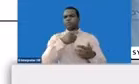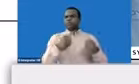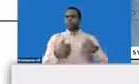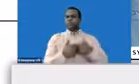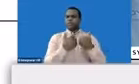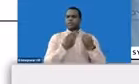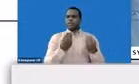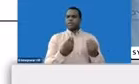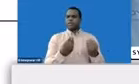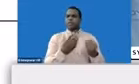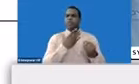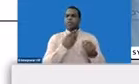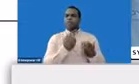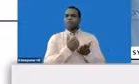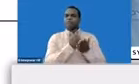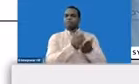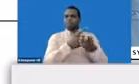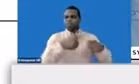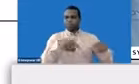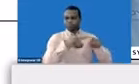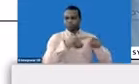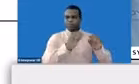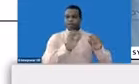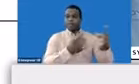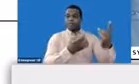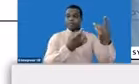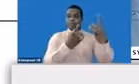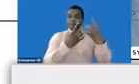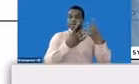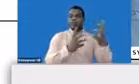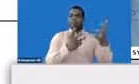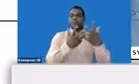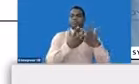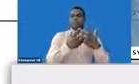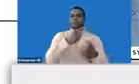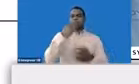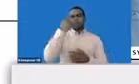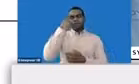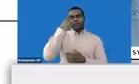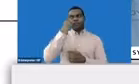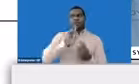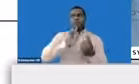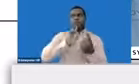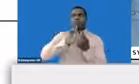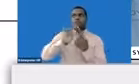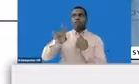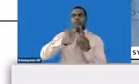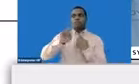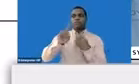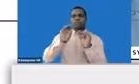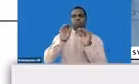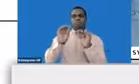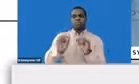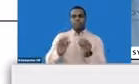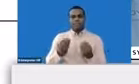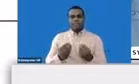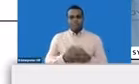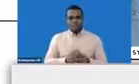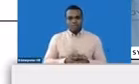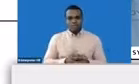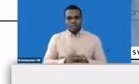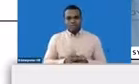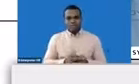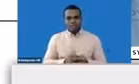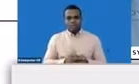some users rightfully say that it's not really their task to fix what is a legal obligation of public sector